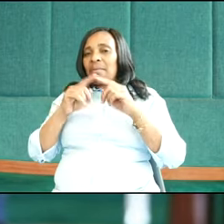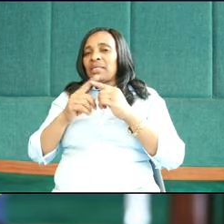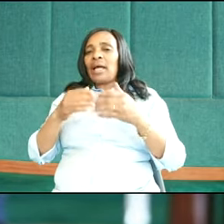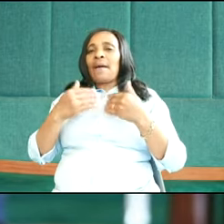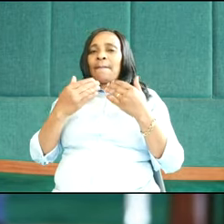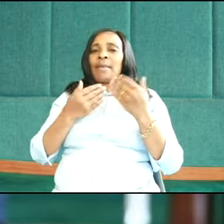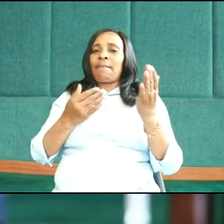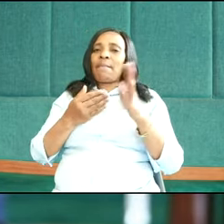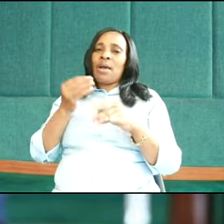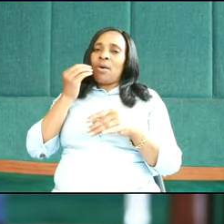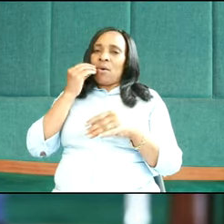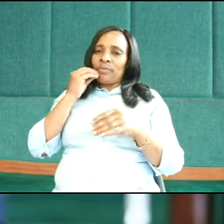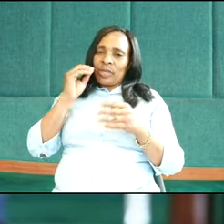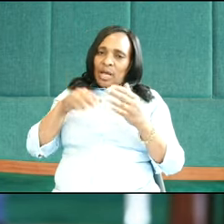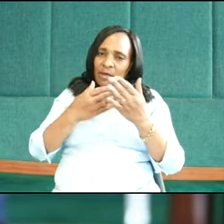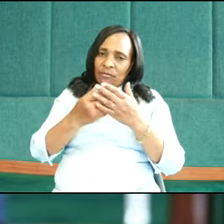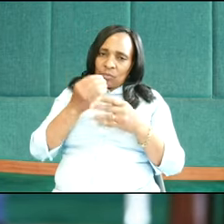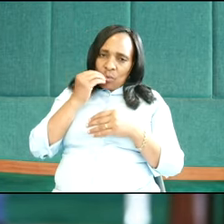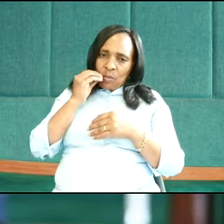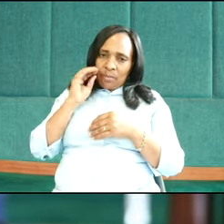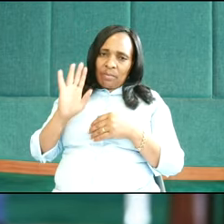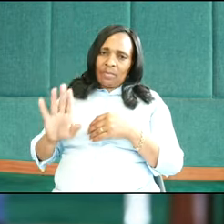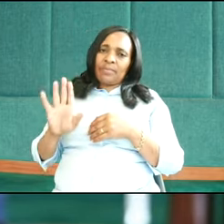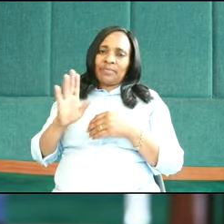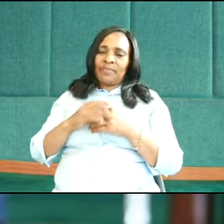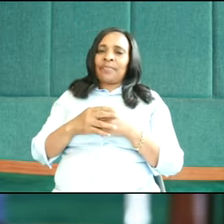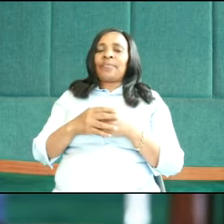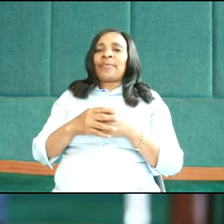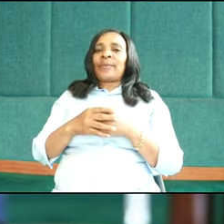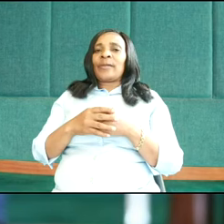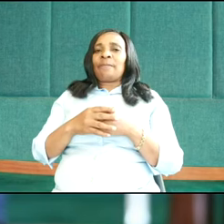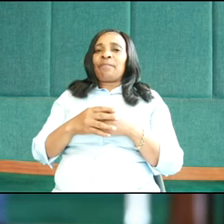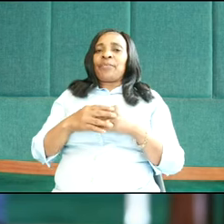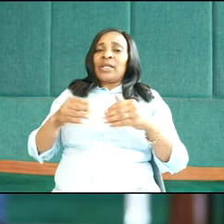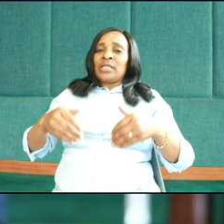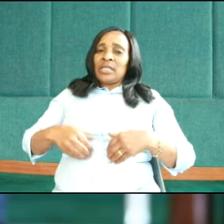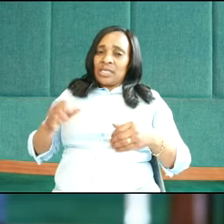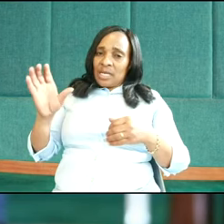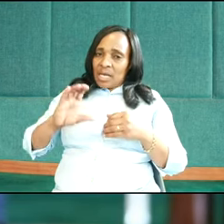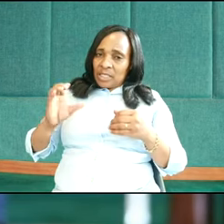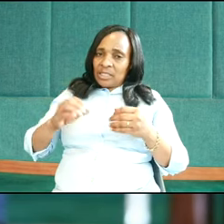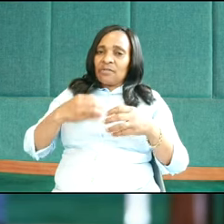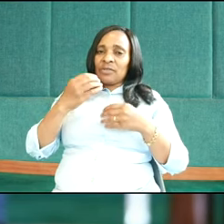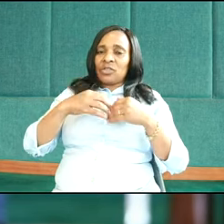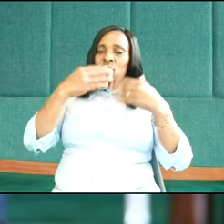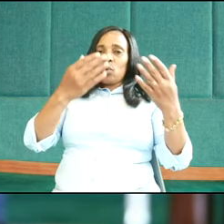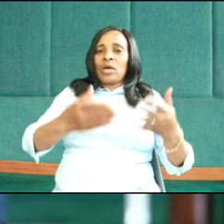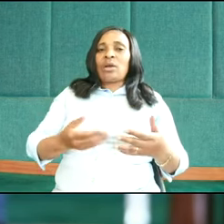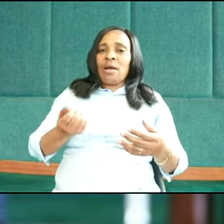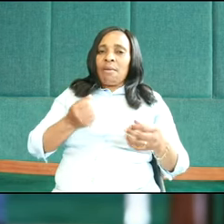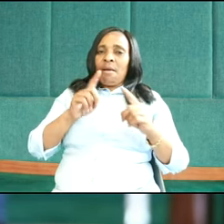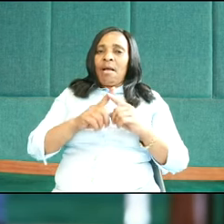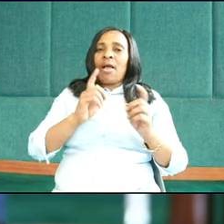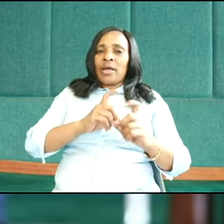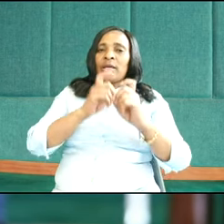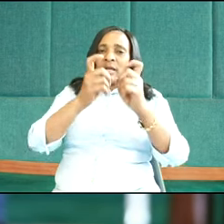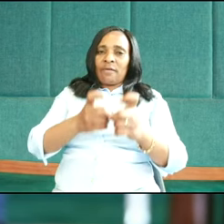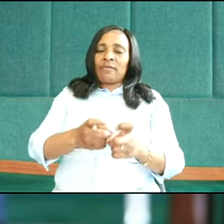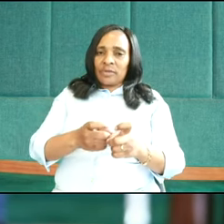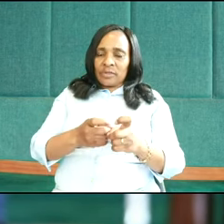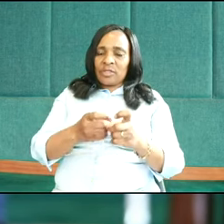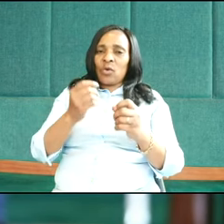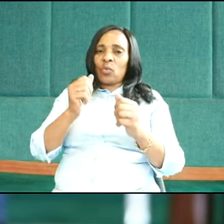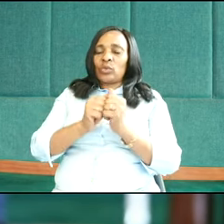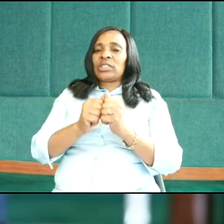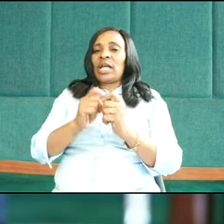home. When she arrived home, a teenage cousin was visiting to welcome her with a gift of delicious red